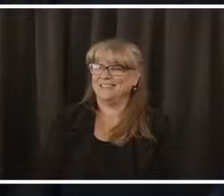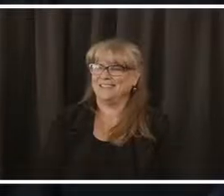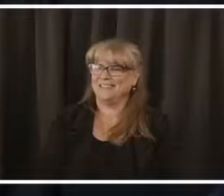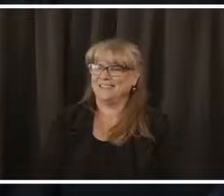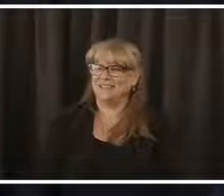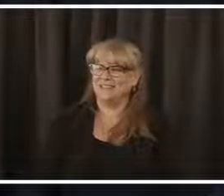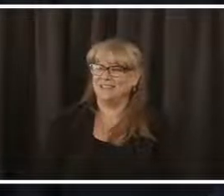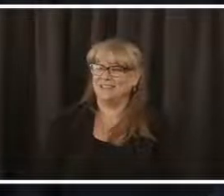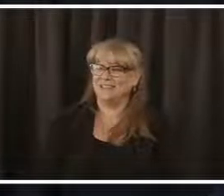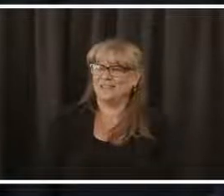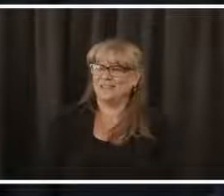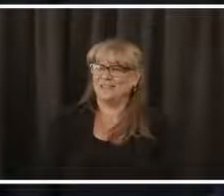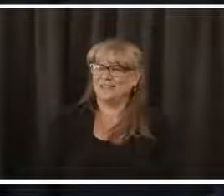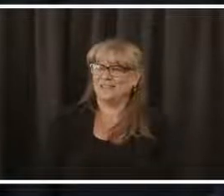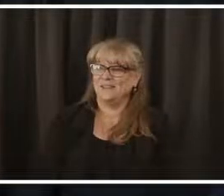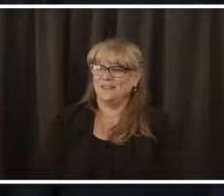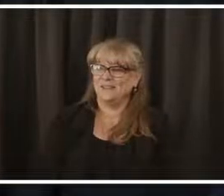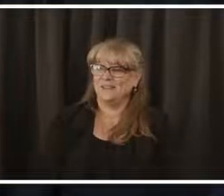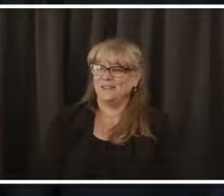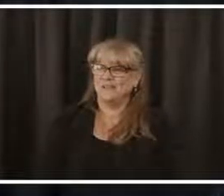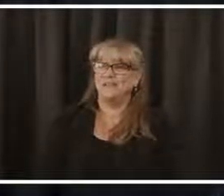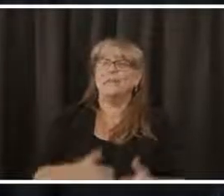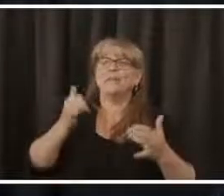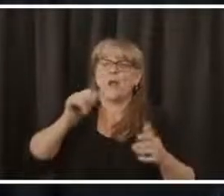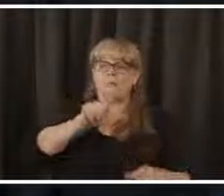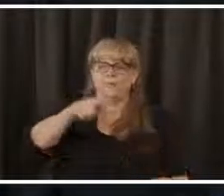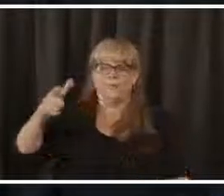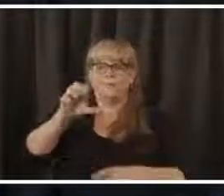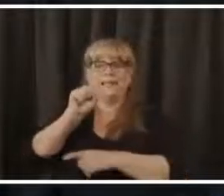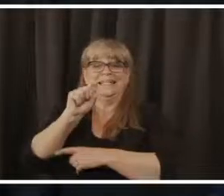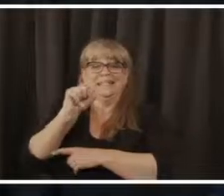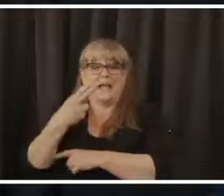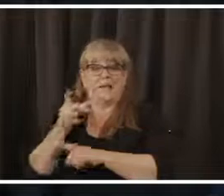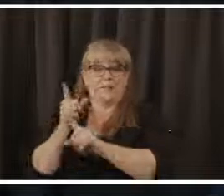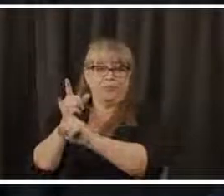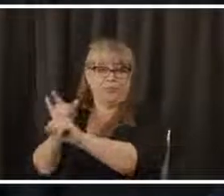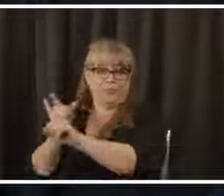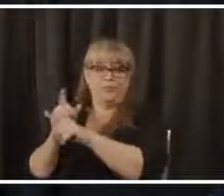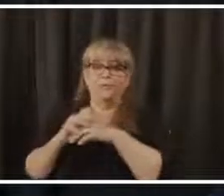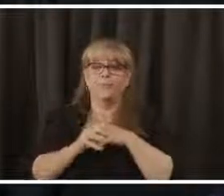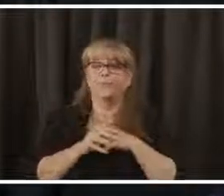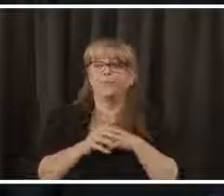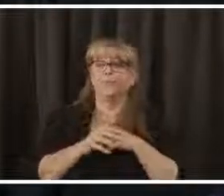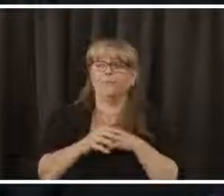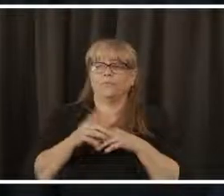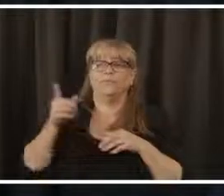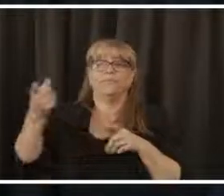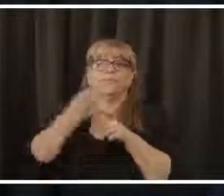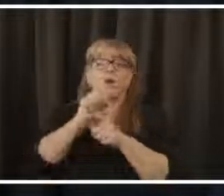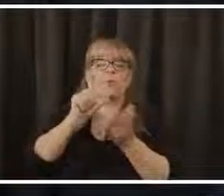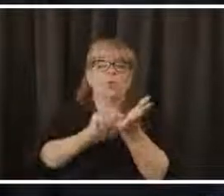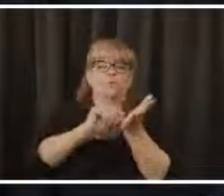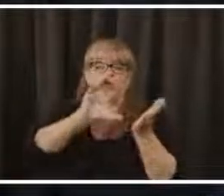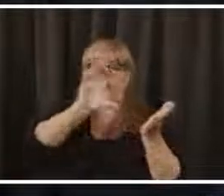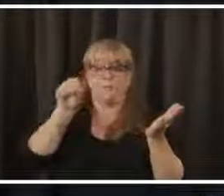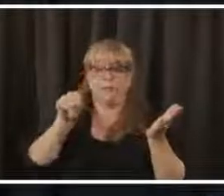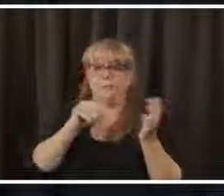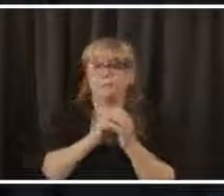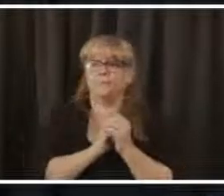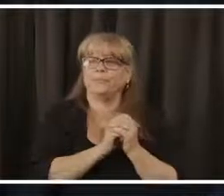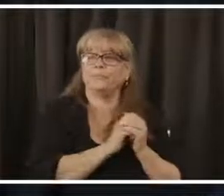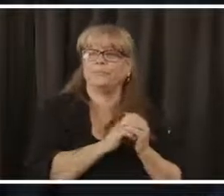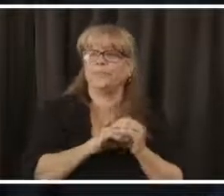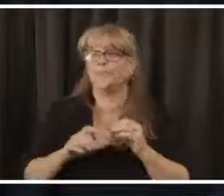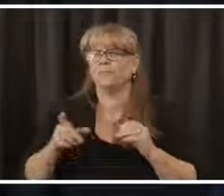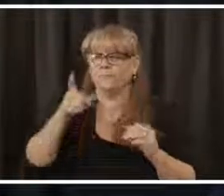Hi, Governor Seth from the Gazette. Following up on the vaccine rate question, how confident are you that increasing convenience at